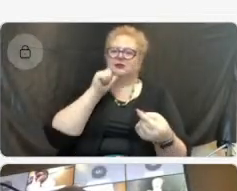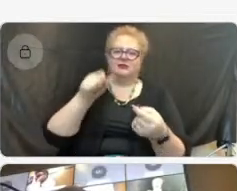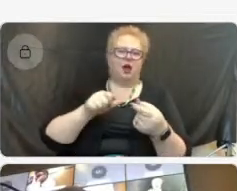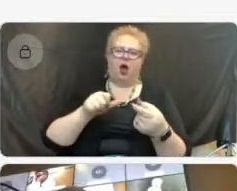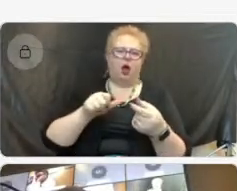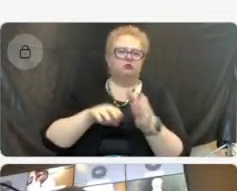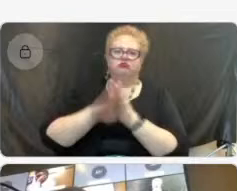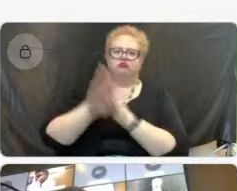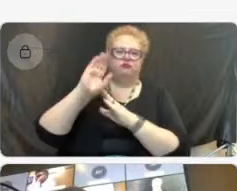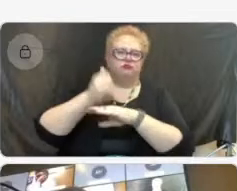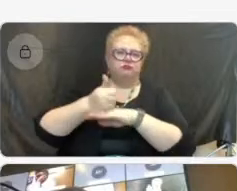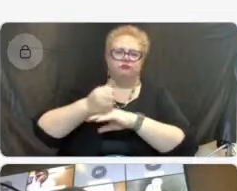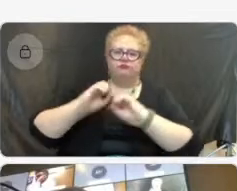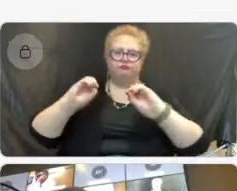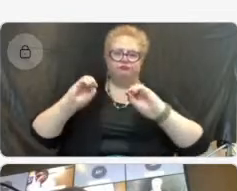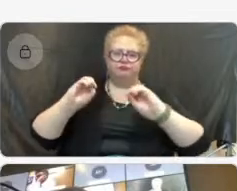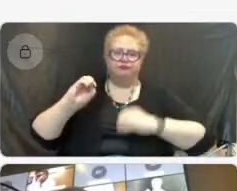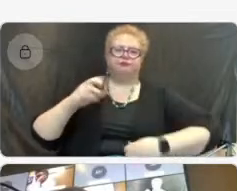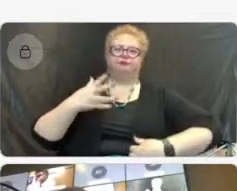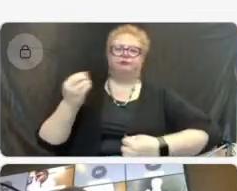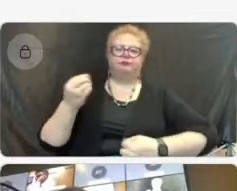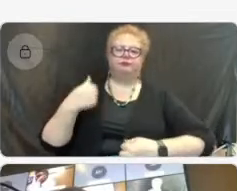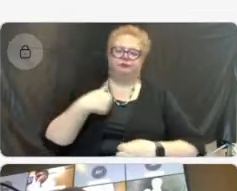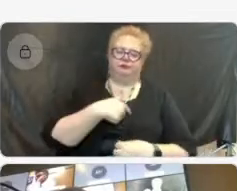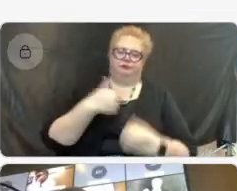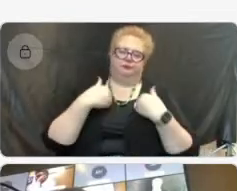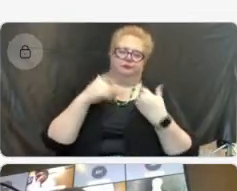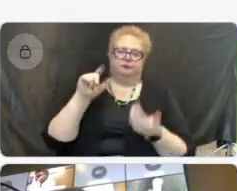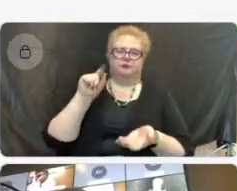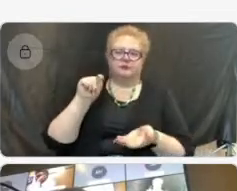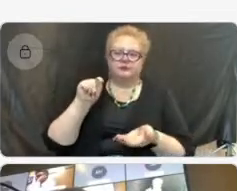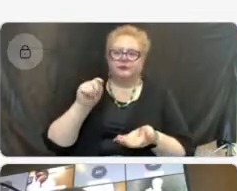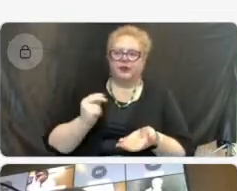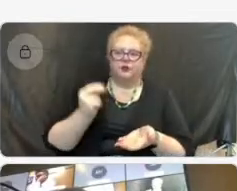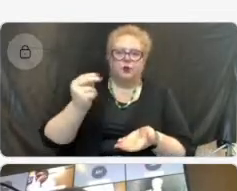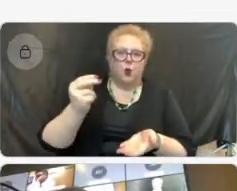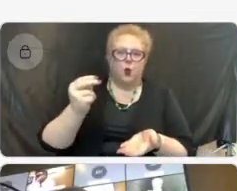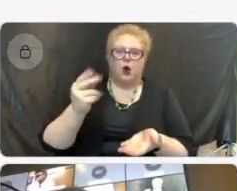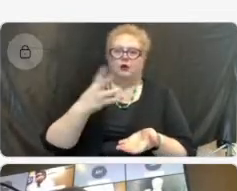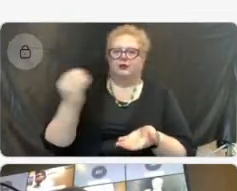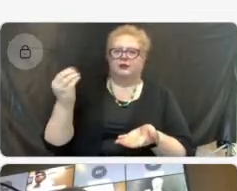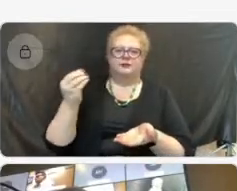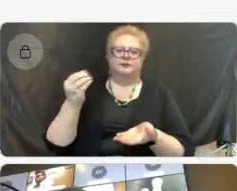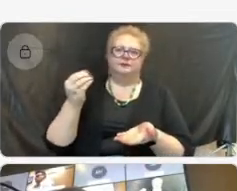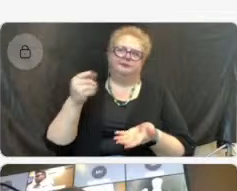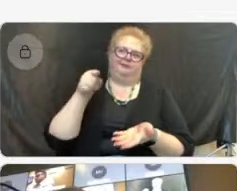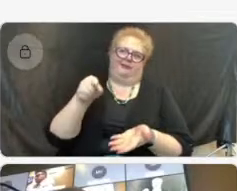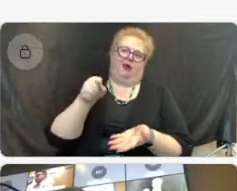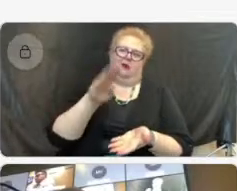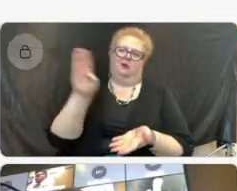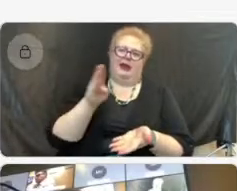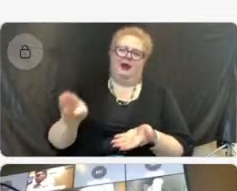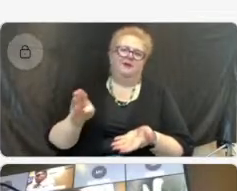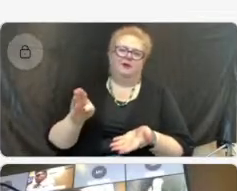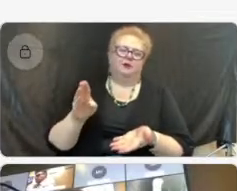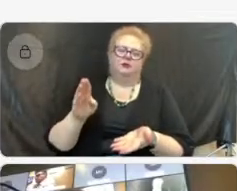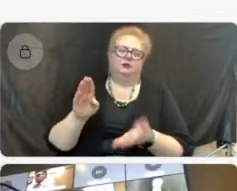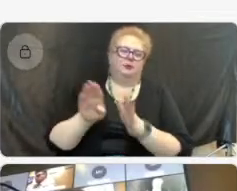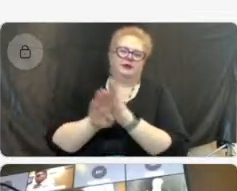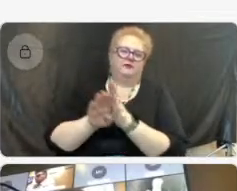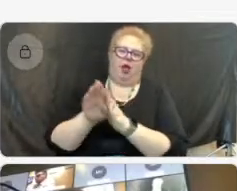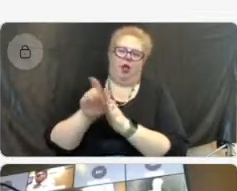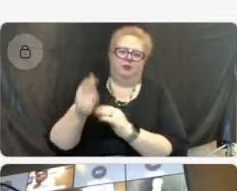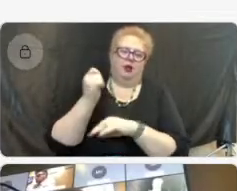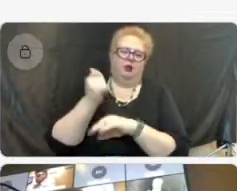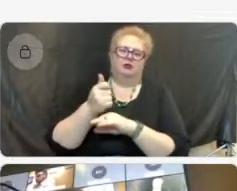developed, and the lots toward, I guess, to the north probably will never be developed. So there is green space